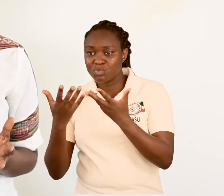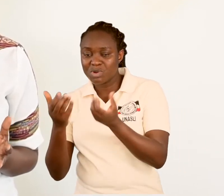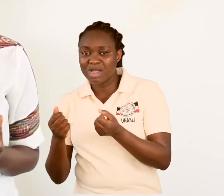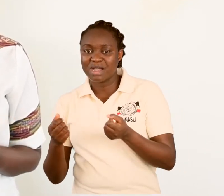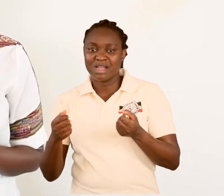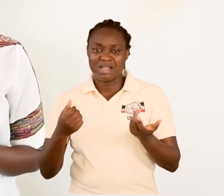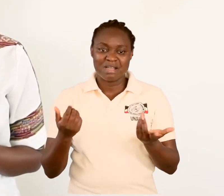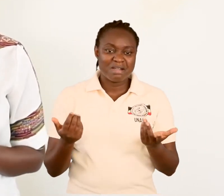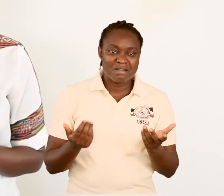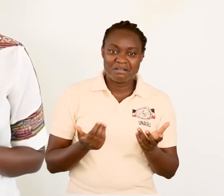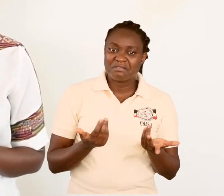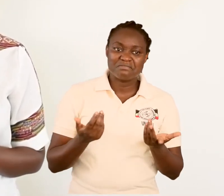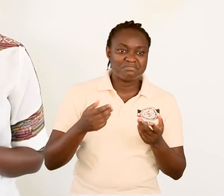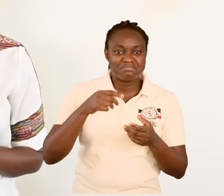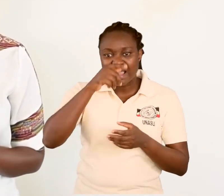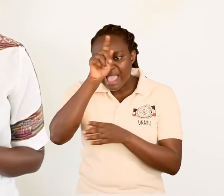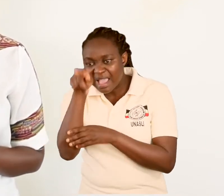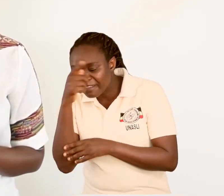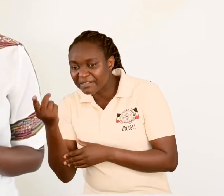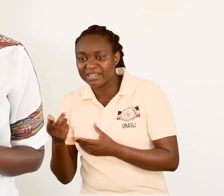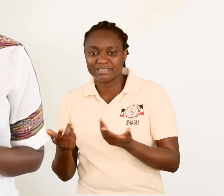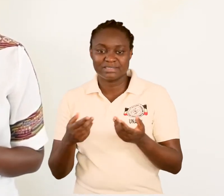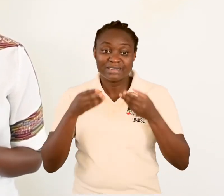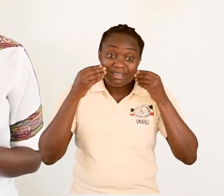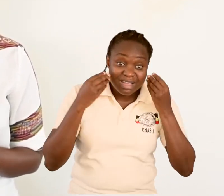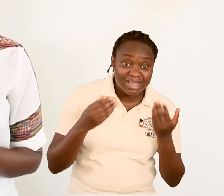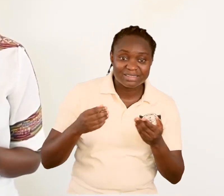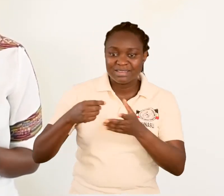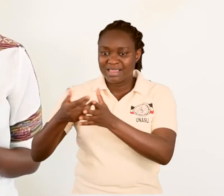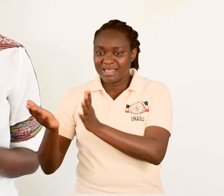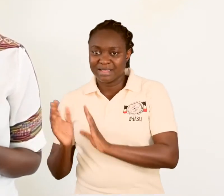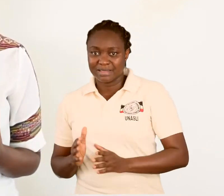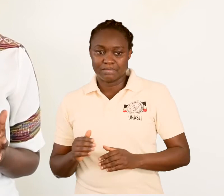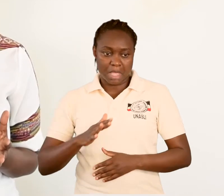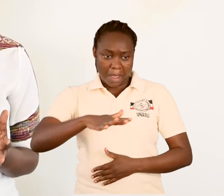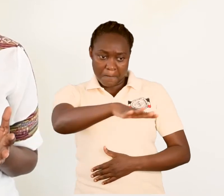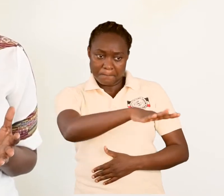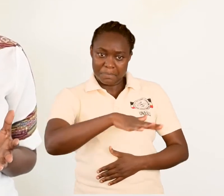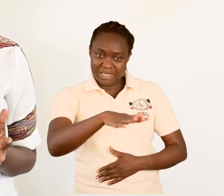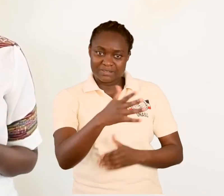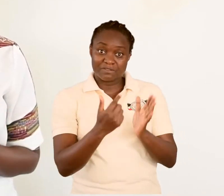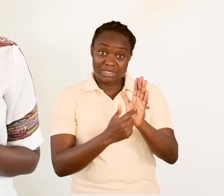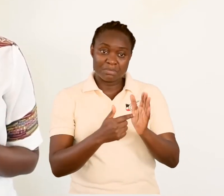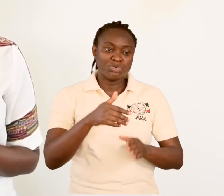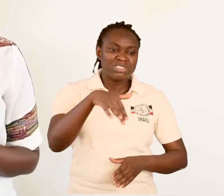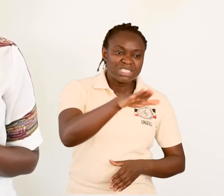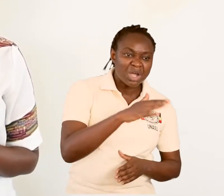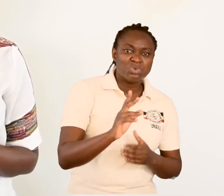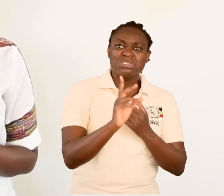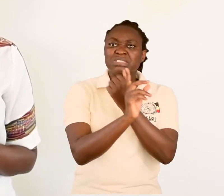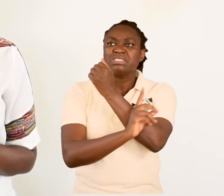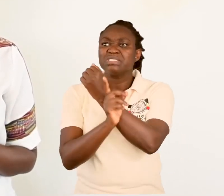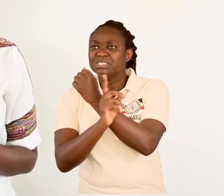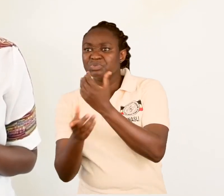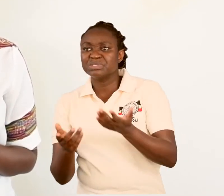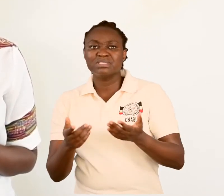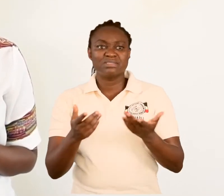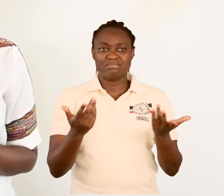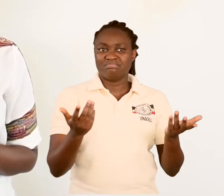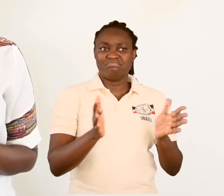and others. Okay? Under places, we have town, district, city, and